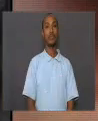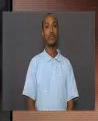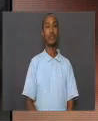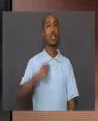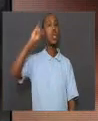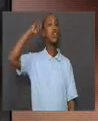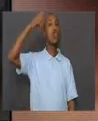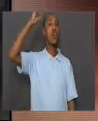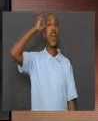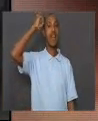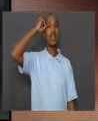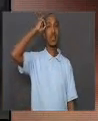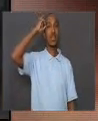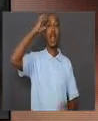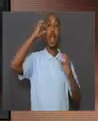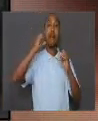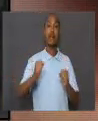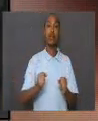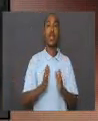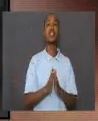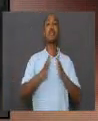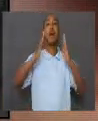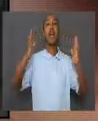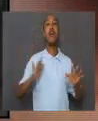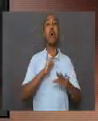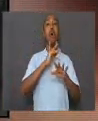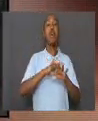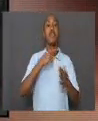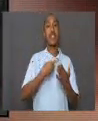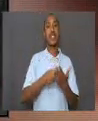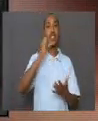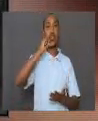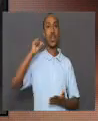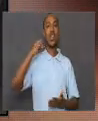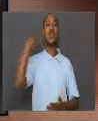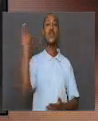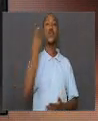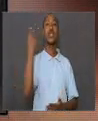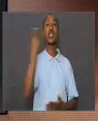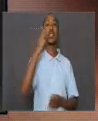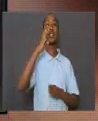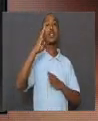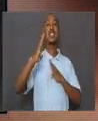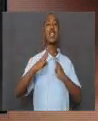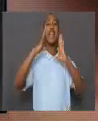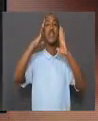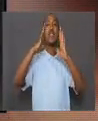John Dalton was able to expand on this theory using